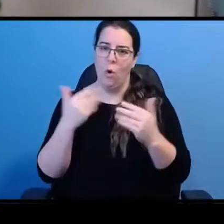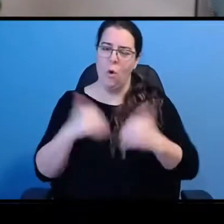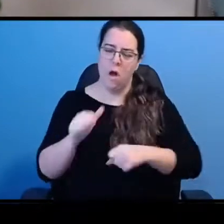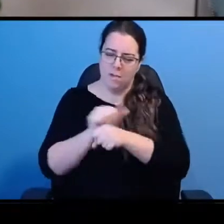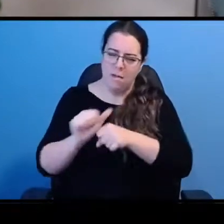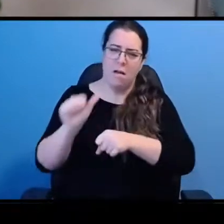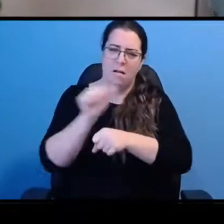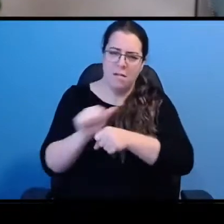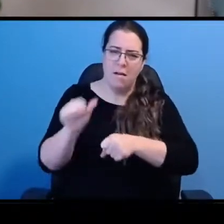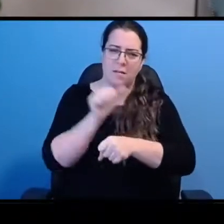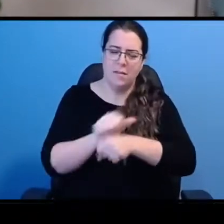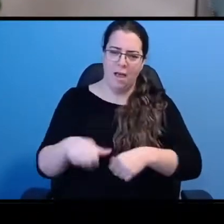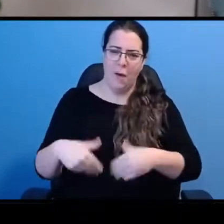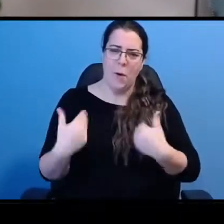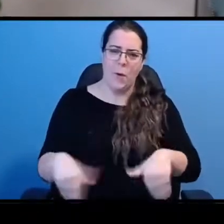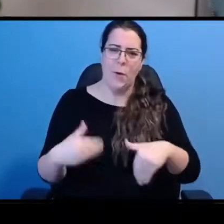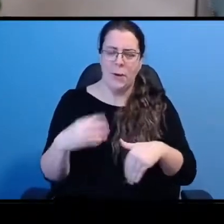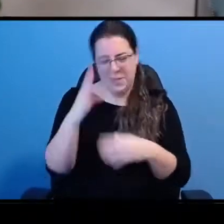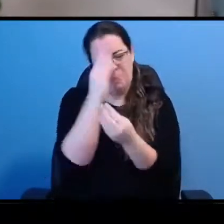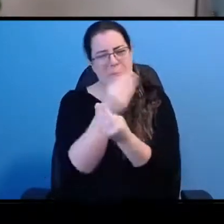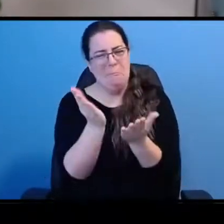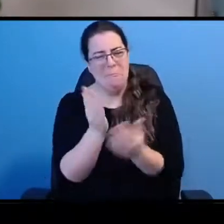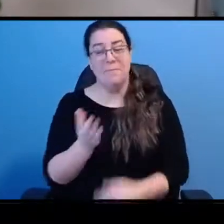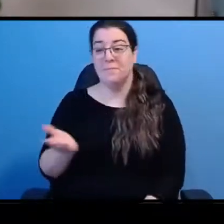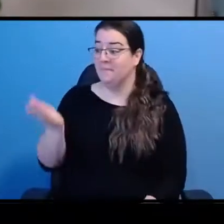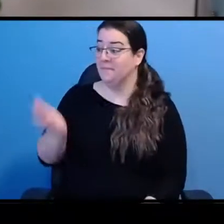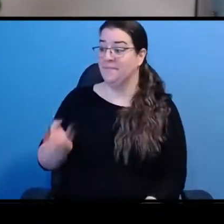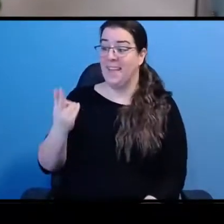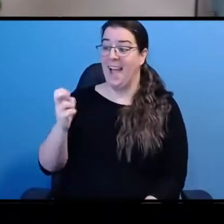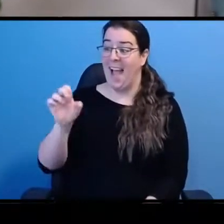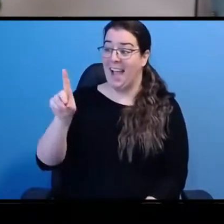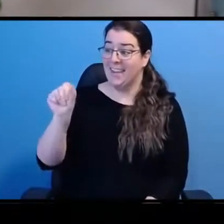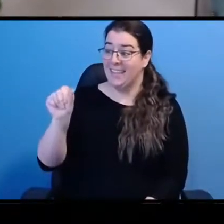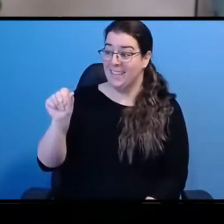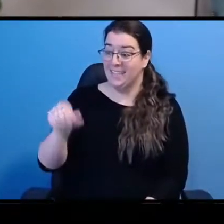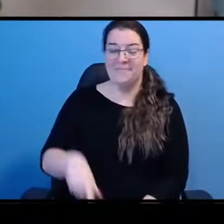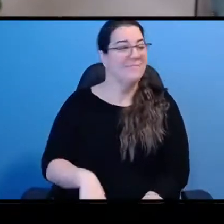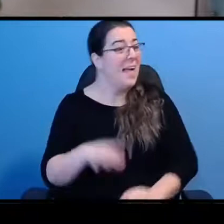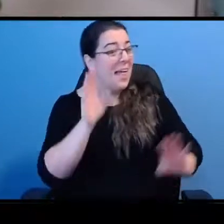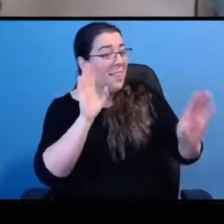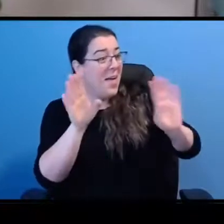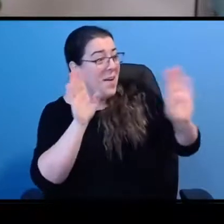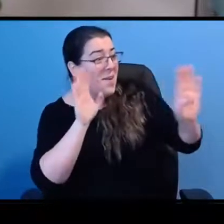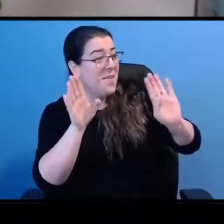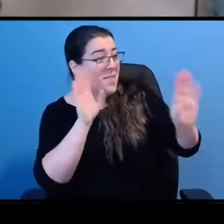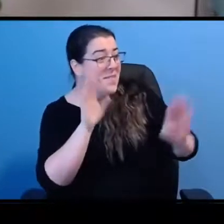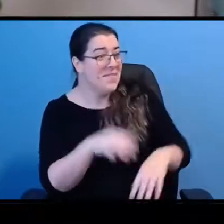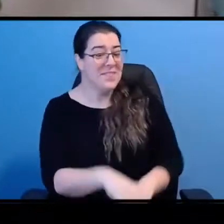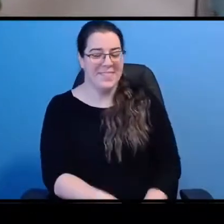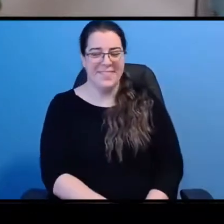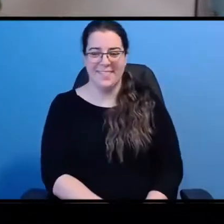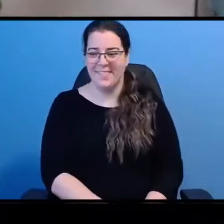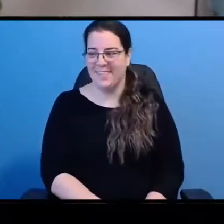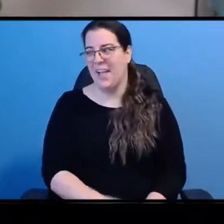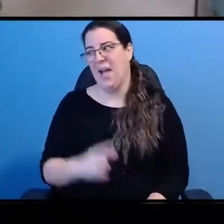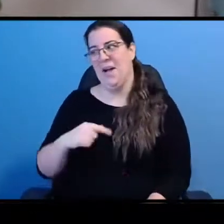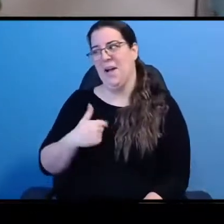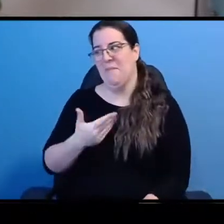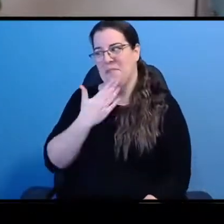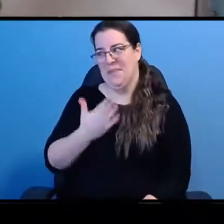today with Heidi Hallett. Heidi! Hello, how are you? I'm really well. So